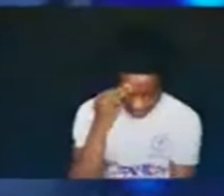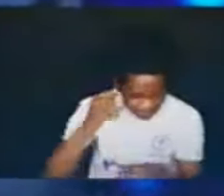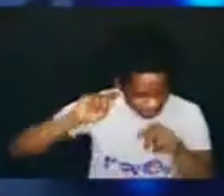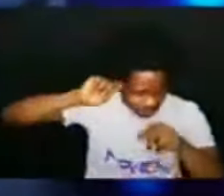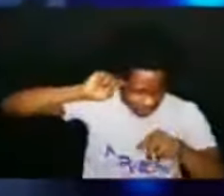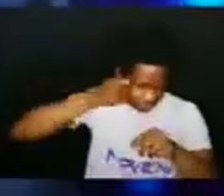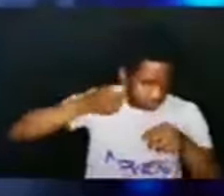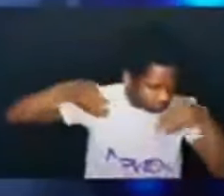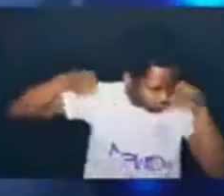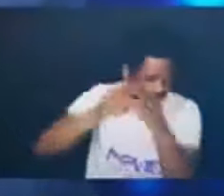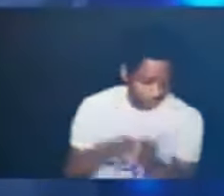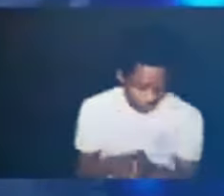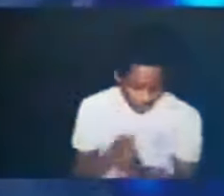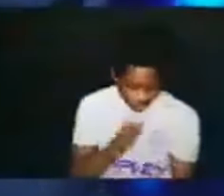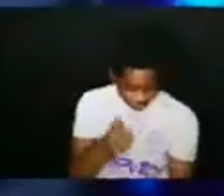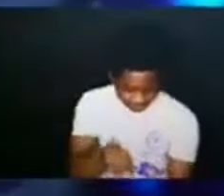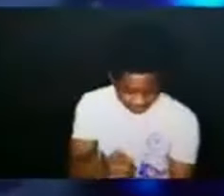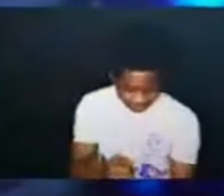They've sold themselves to evil.